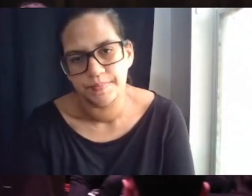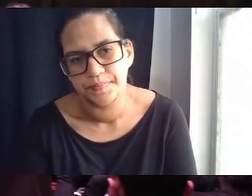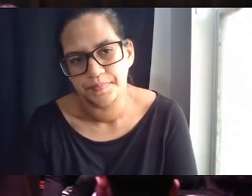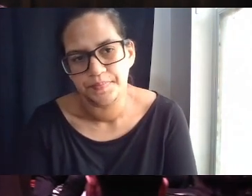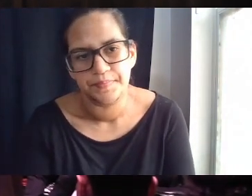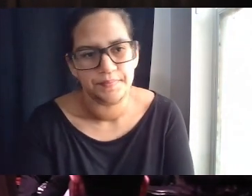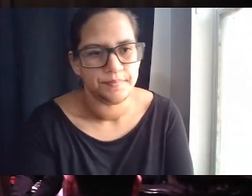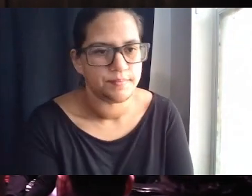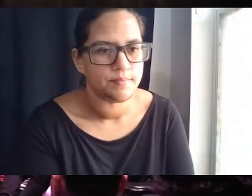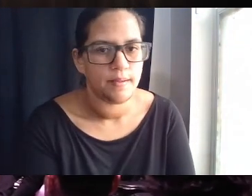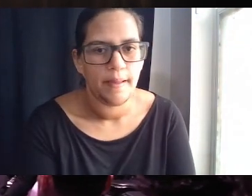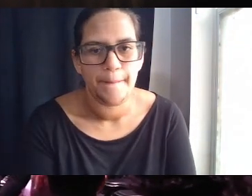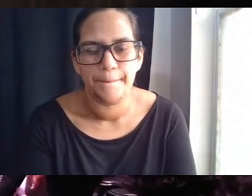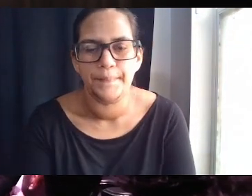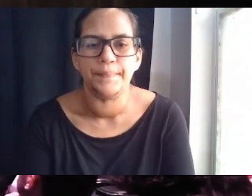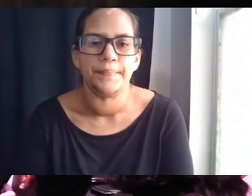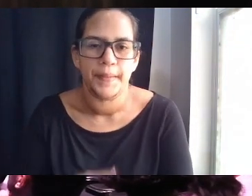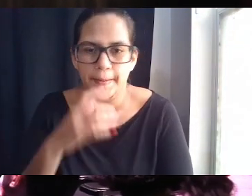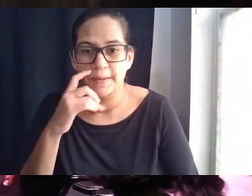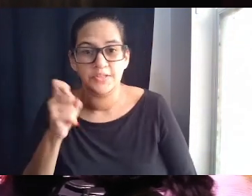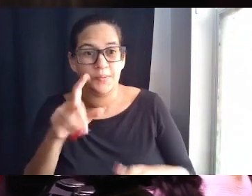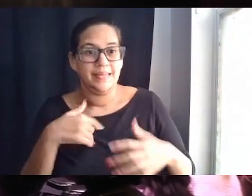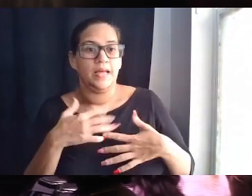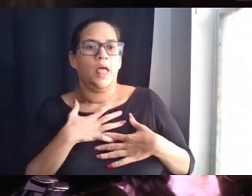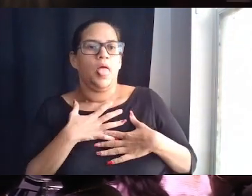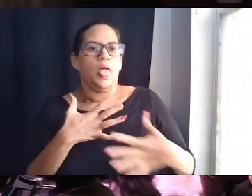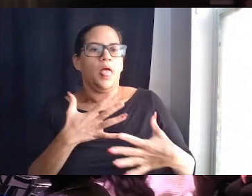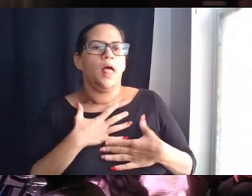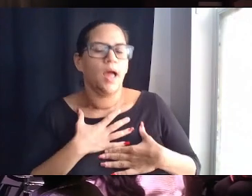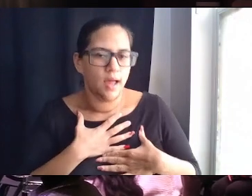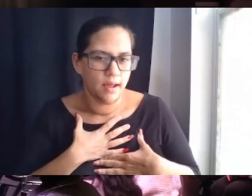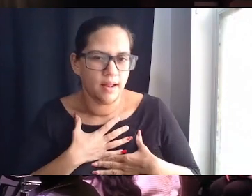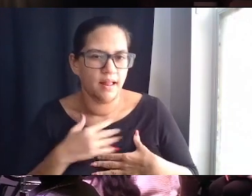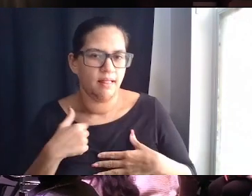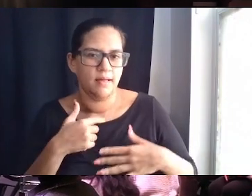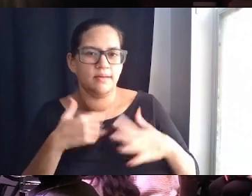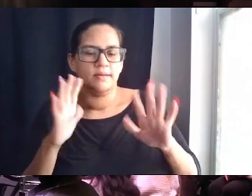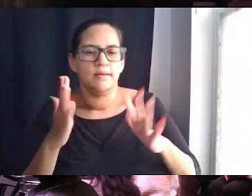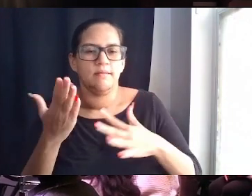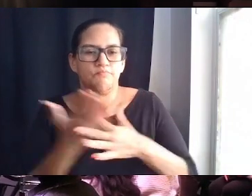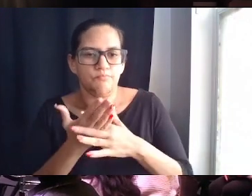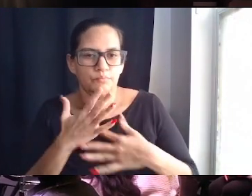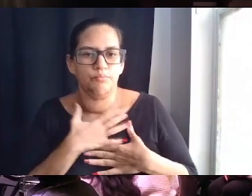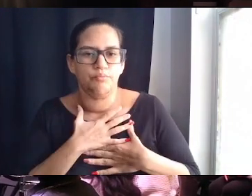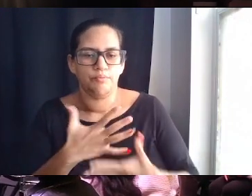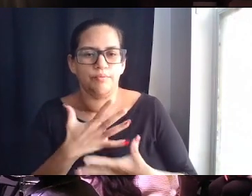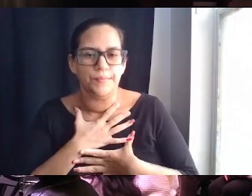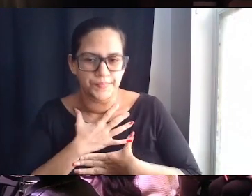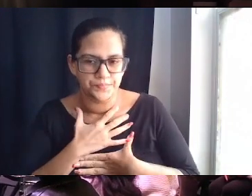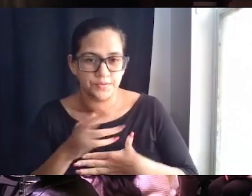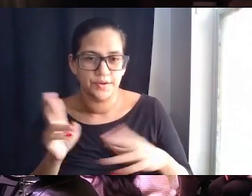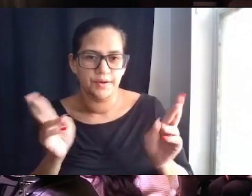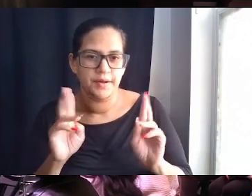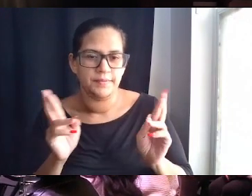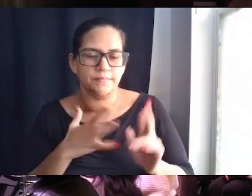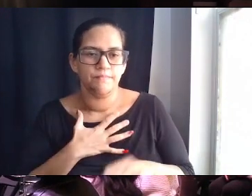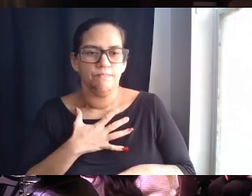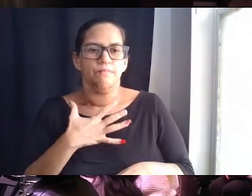Should we all take a breath? Let's all take a breath. Okay. Ready?